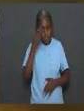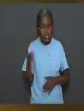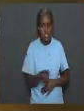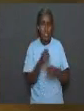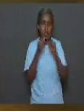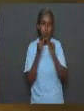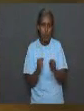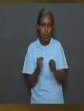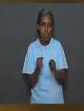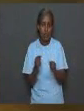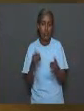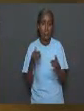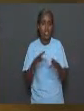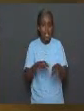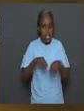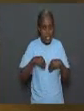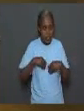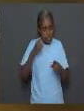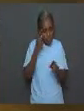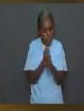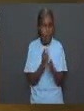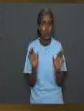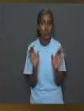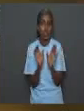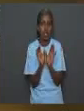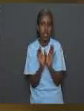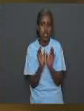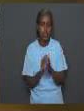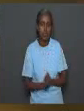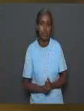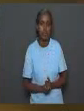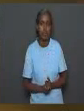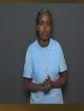the probability of receiving a particular card.